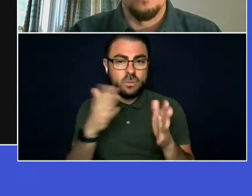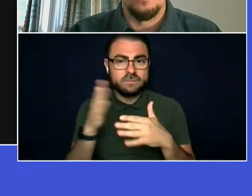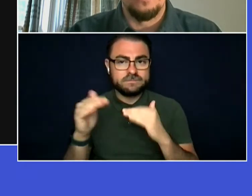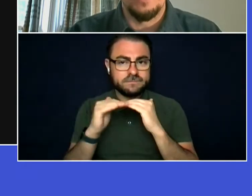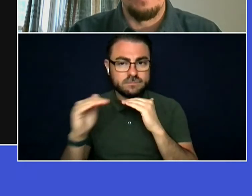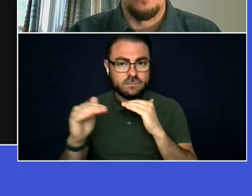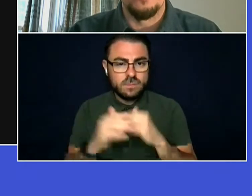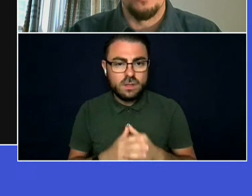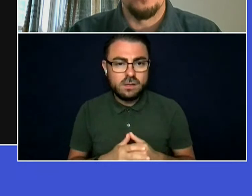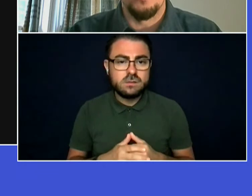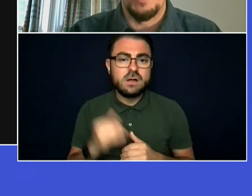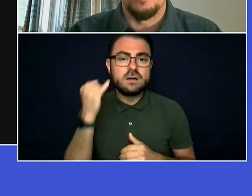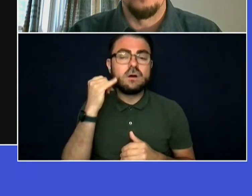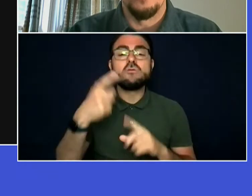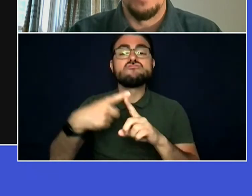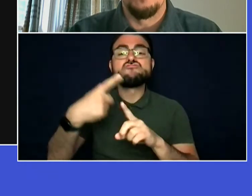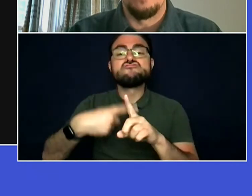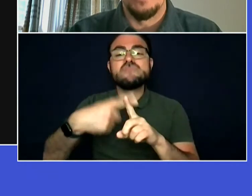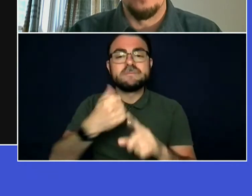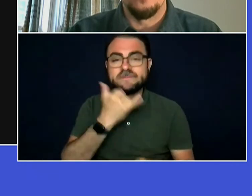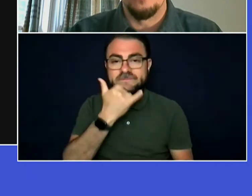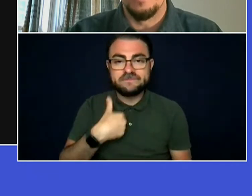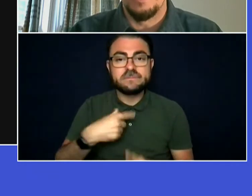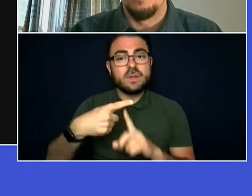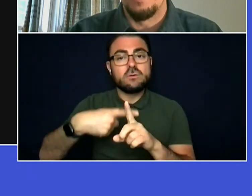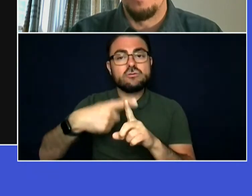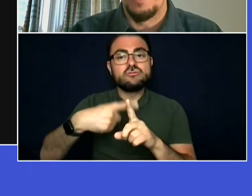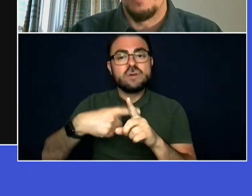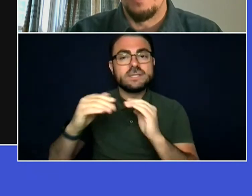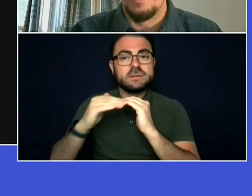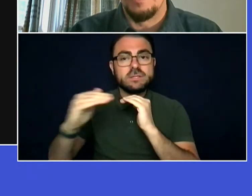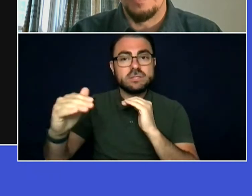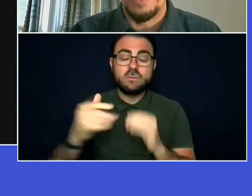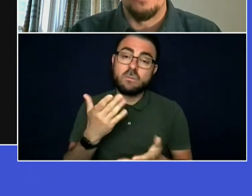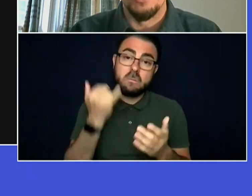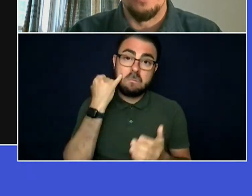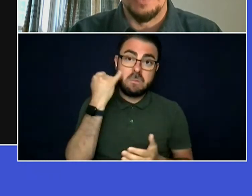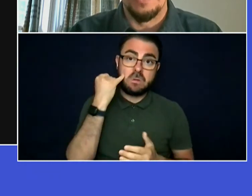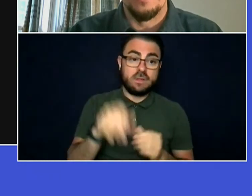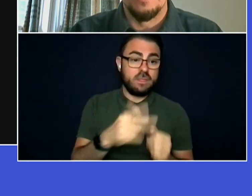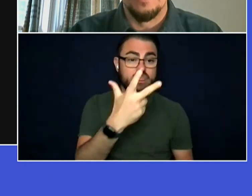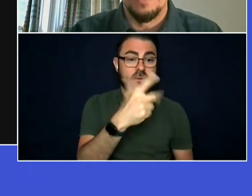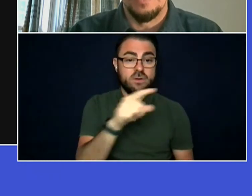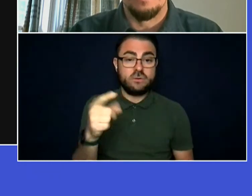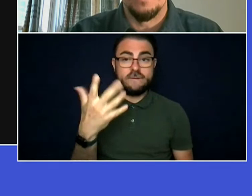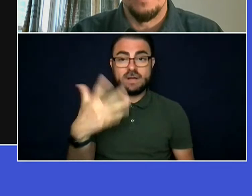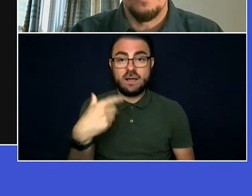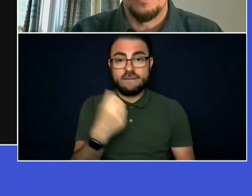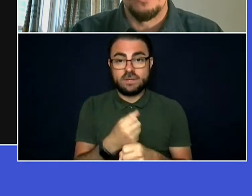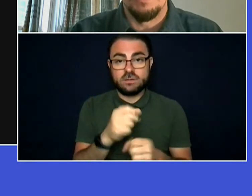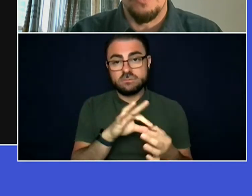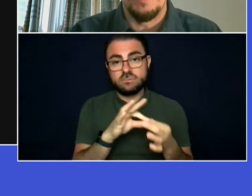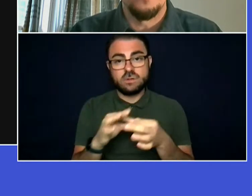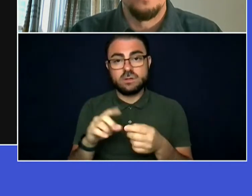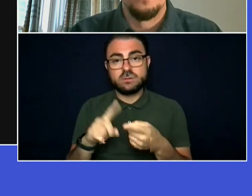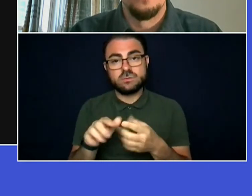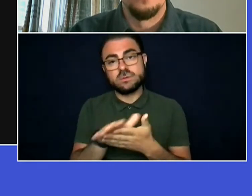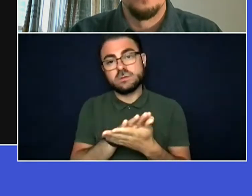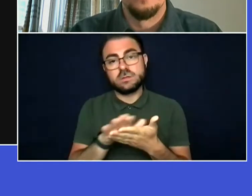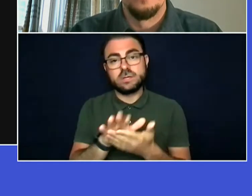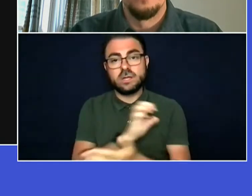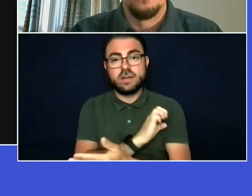if the rent stabilization is required for 3 to 5 years within the clean energy related strategic